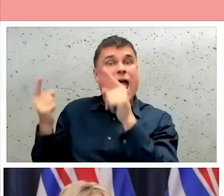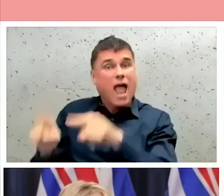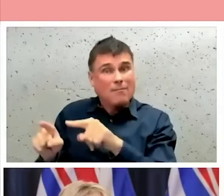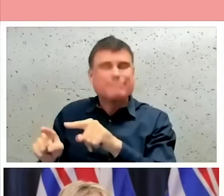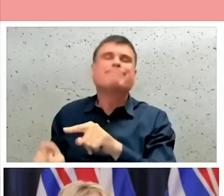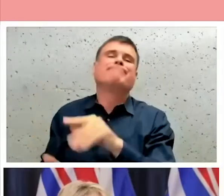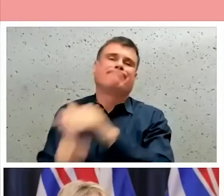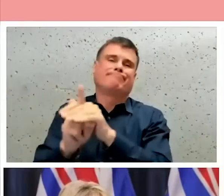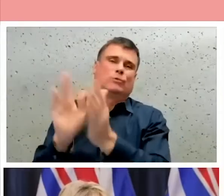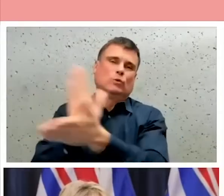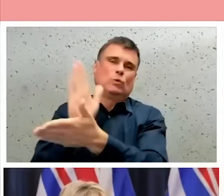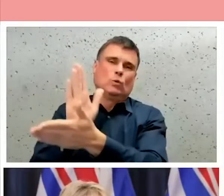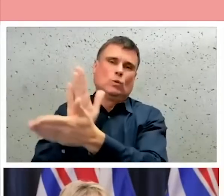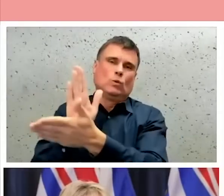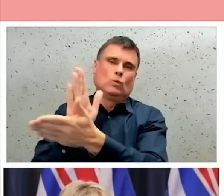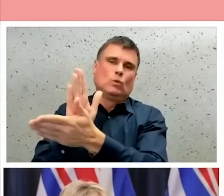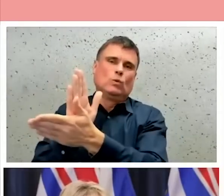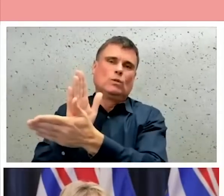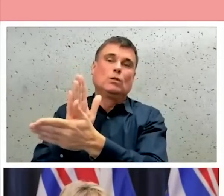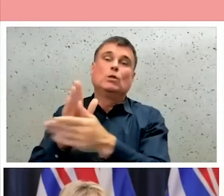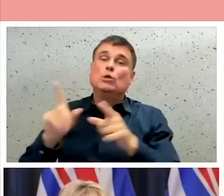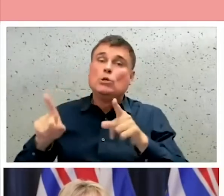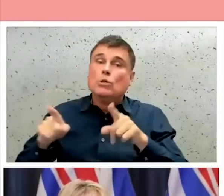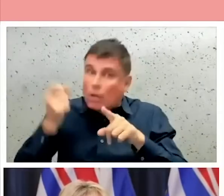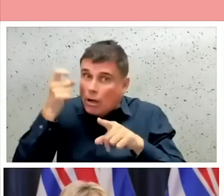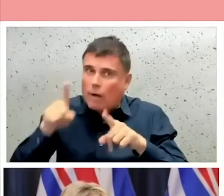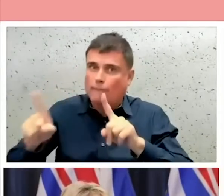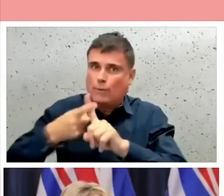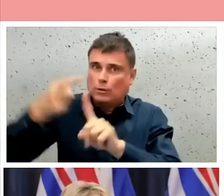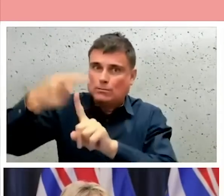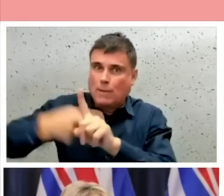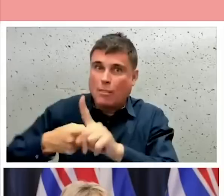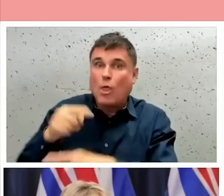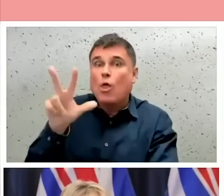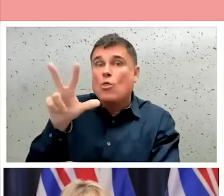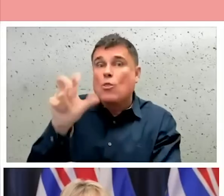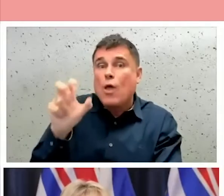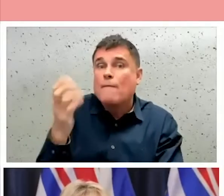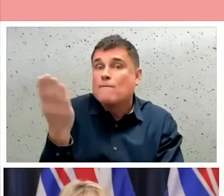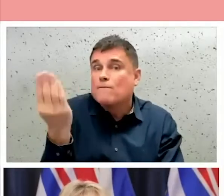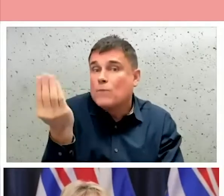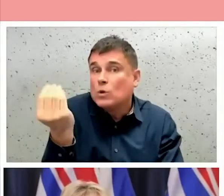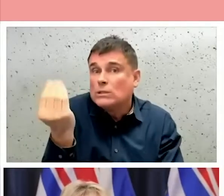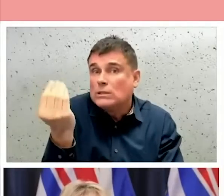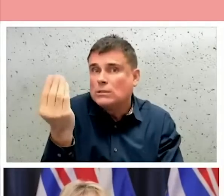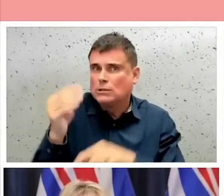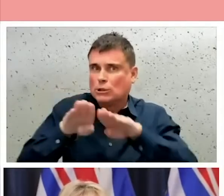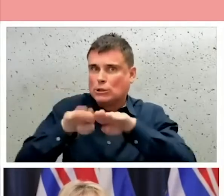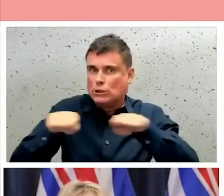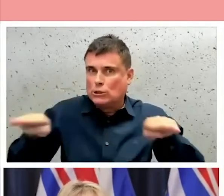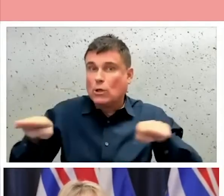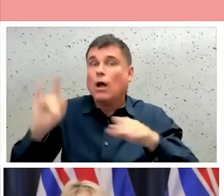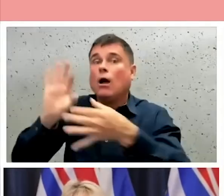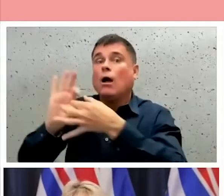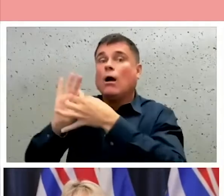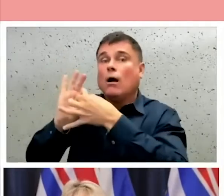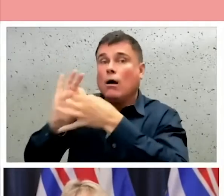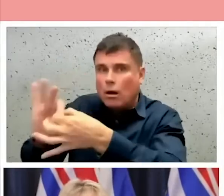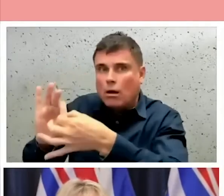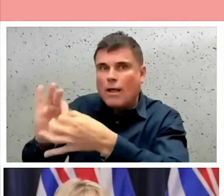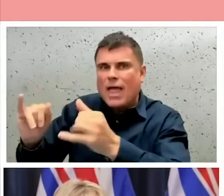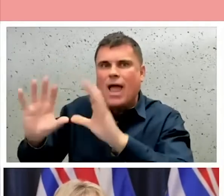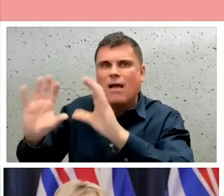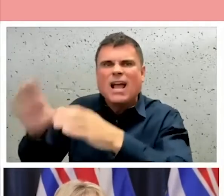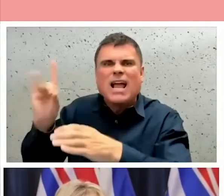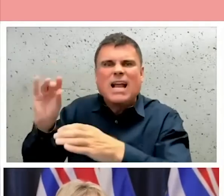year. So a total of 314 cases were linked to these clusters, which is about a quarter of the cases among that